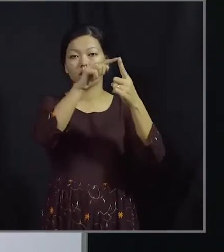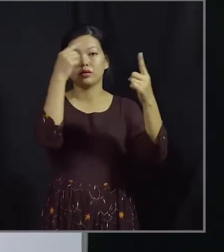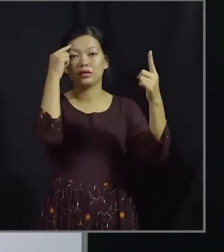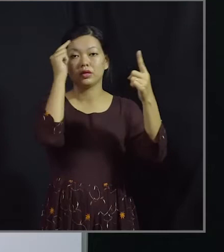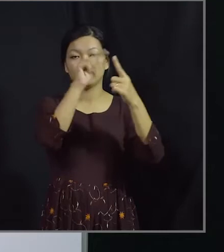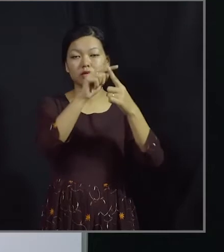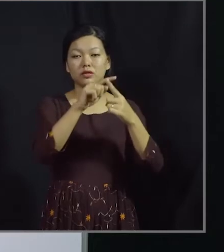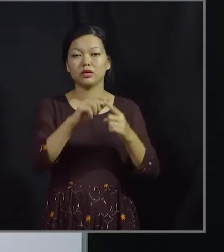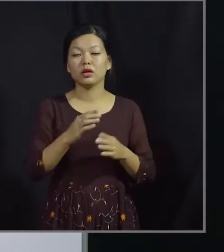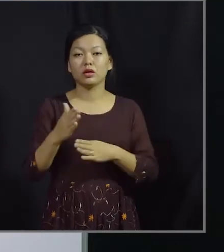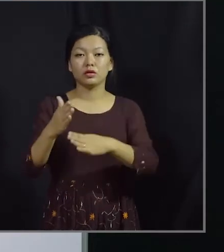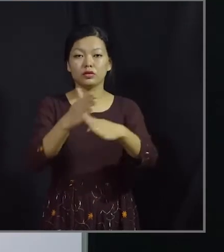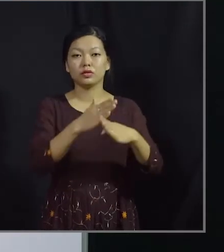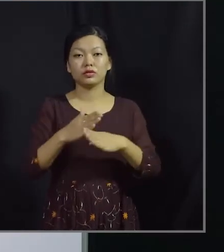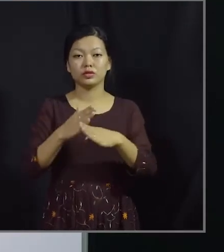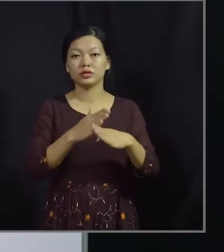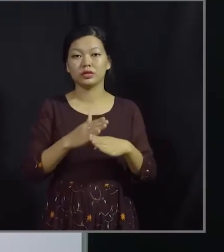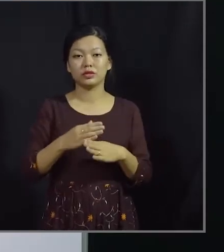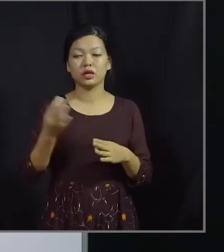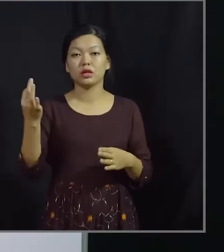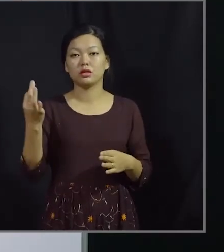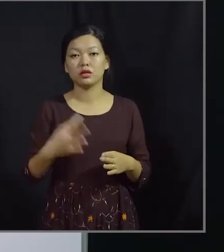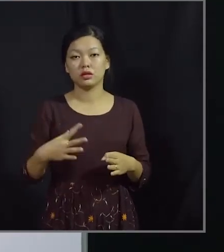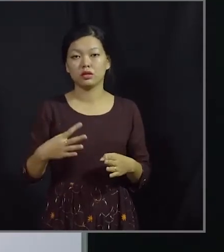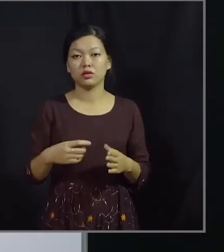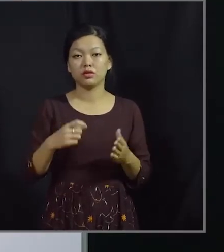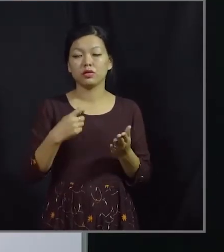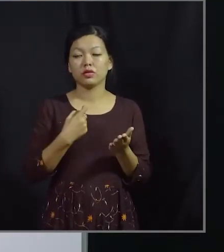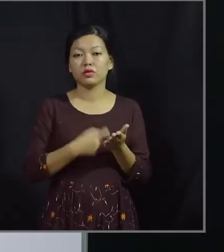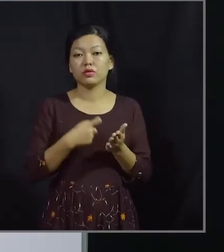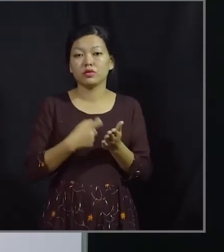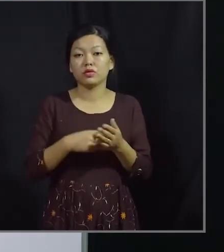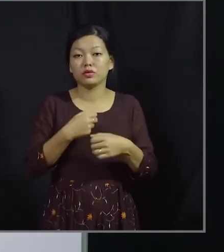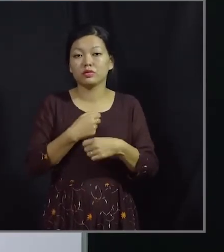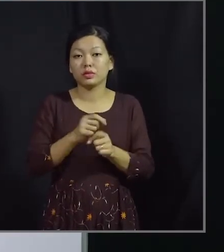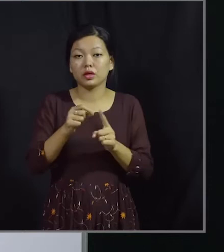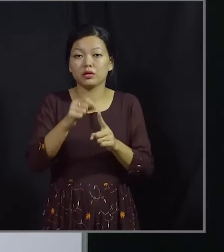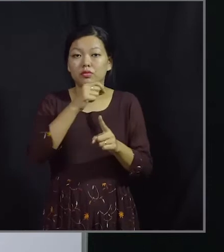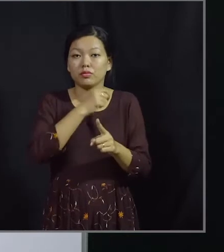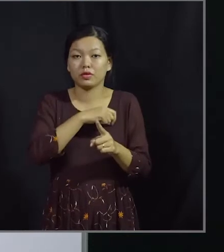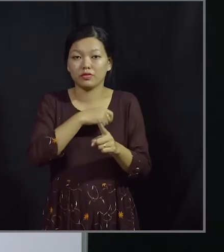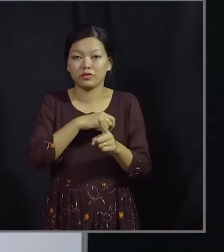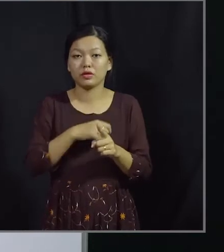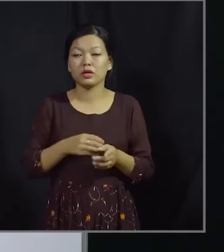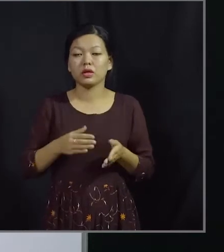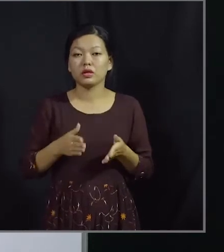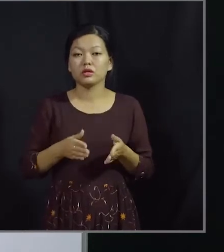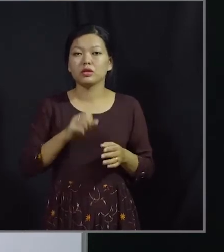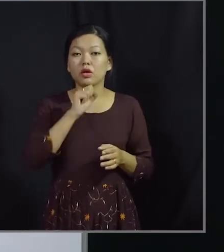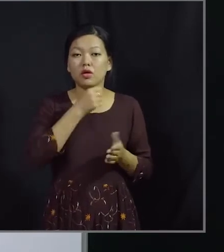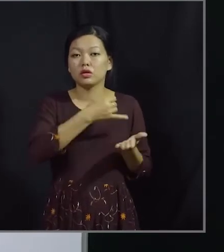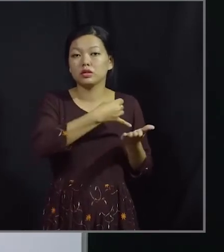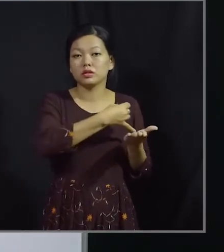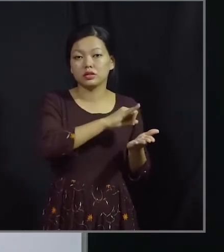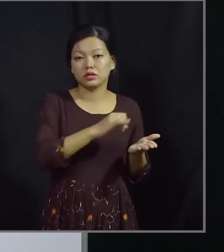the old ratio is completely abandoned and it's no longer used. So this is how the change in the